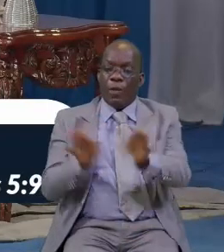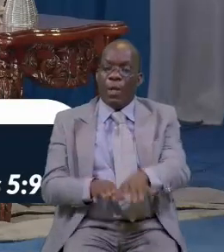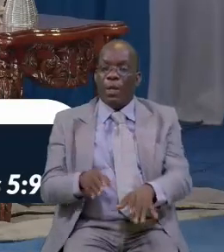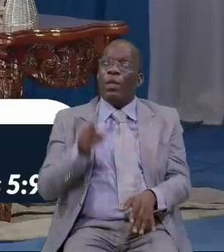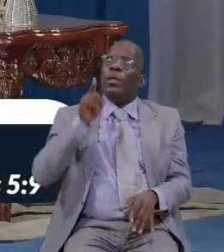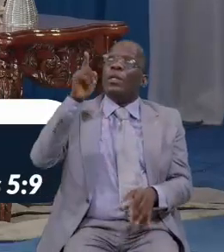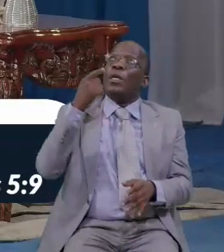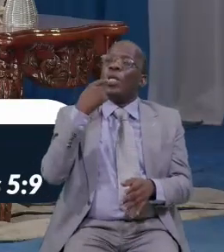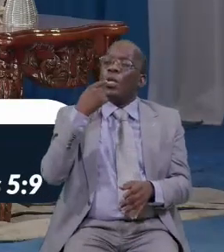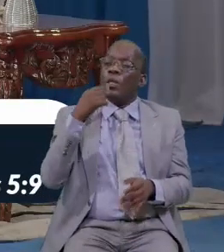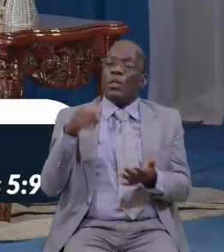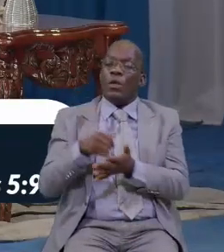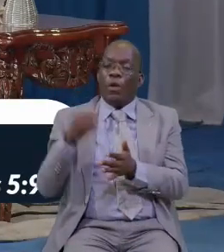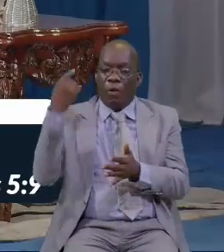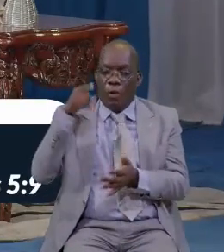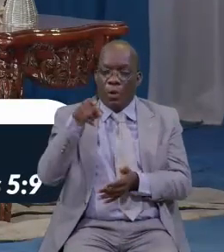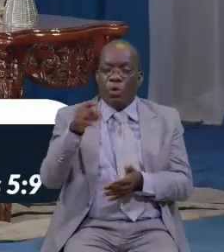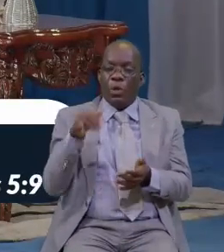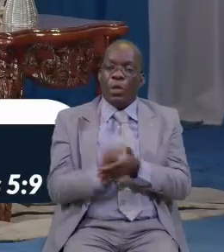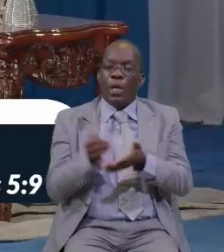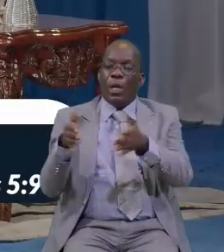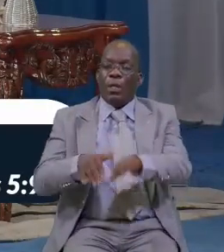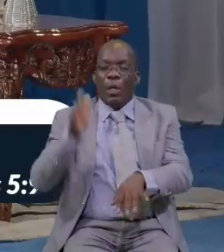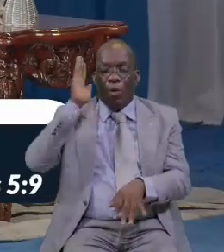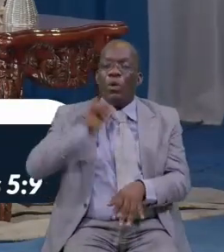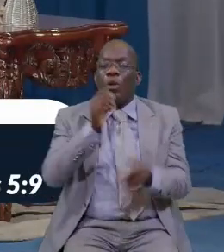that death will not come upon your life anymore.